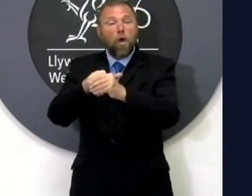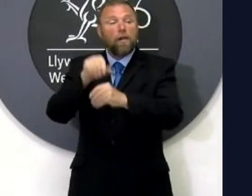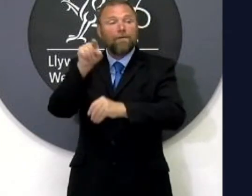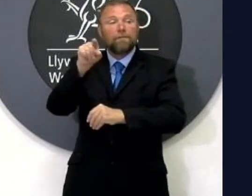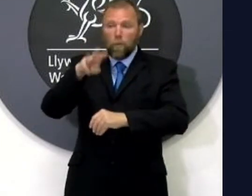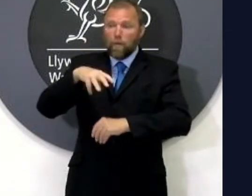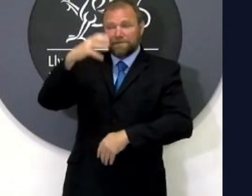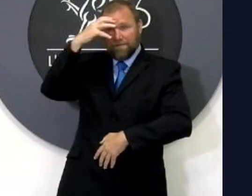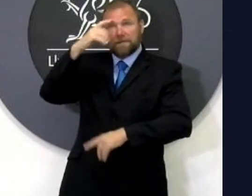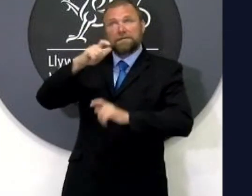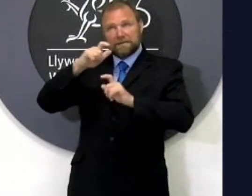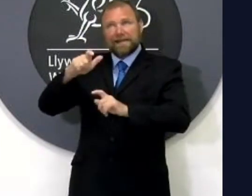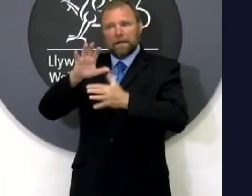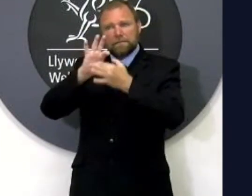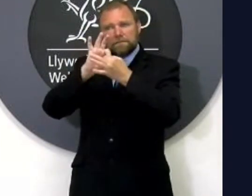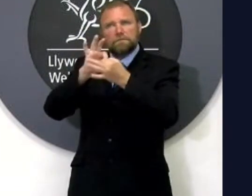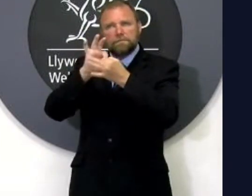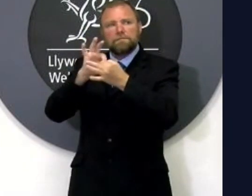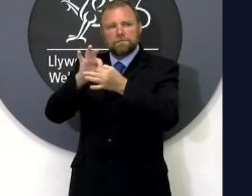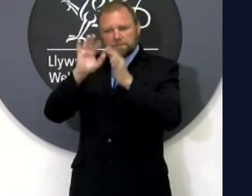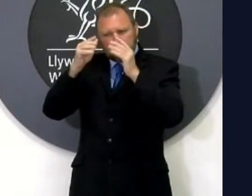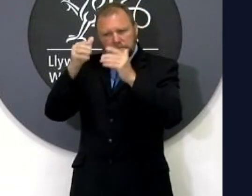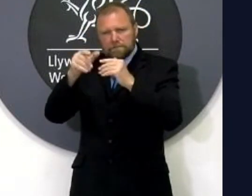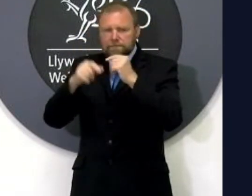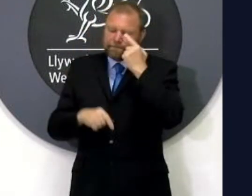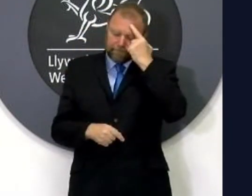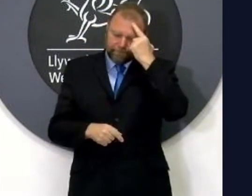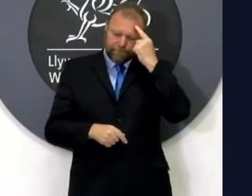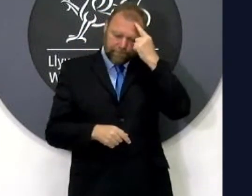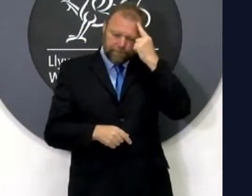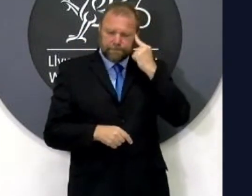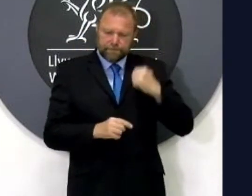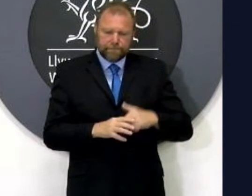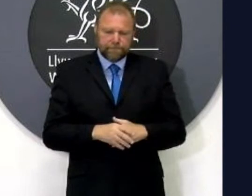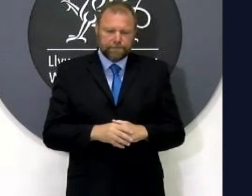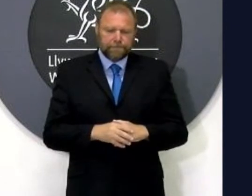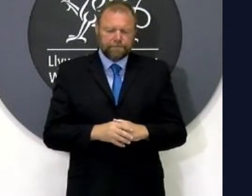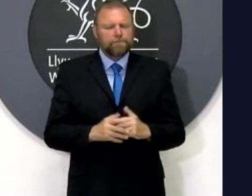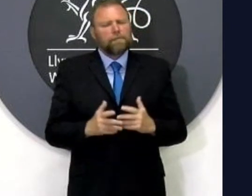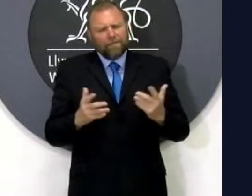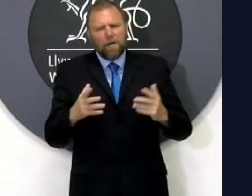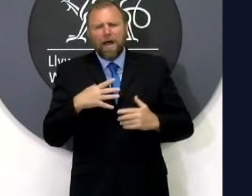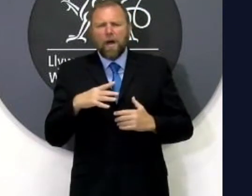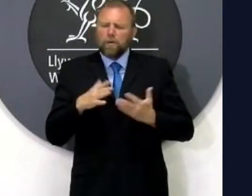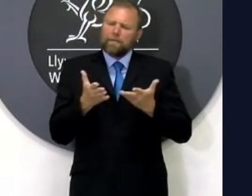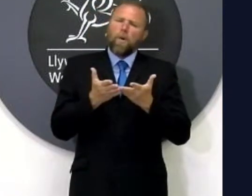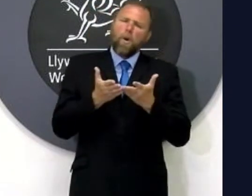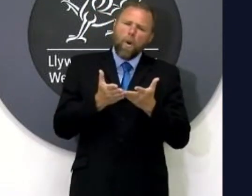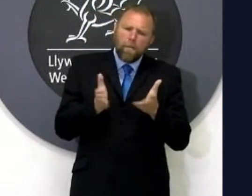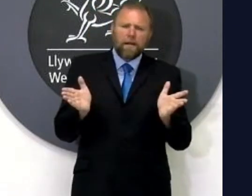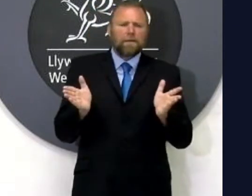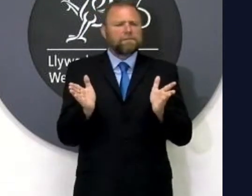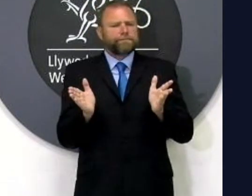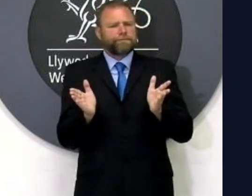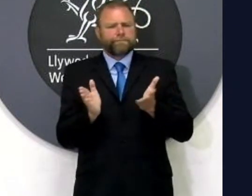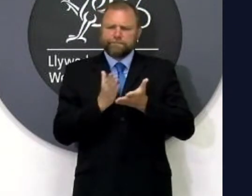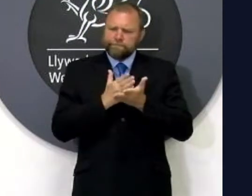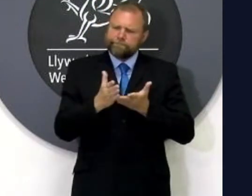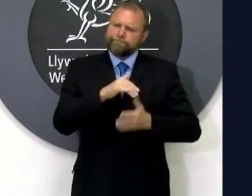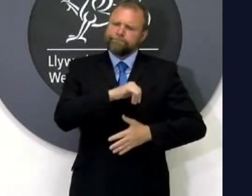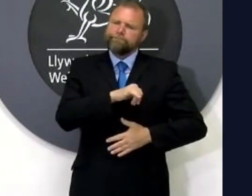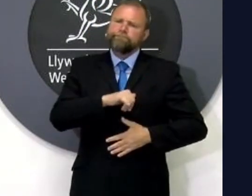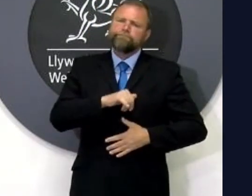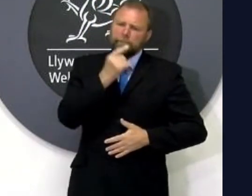Government point of view. Of course, I want to be as open, as transparent as I can be. I need to have an